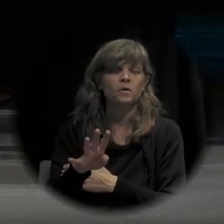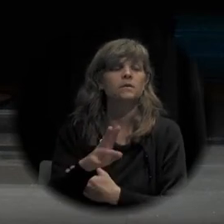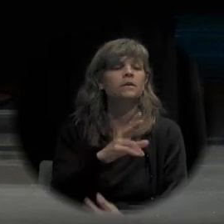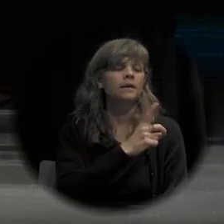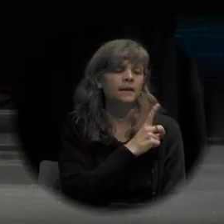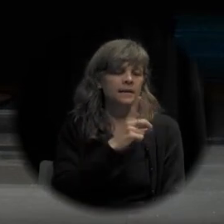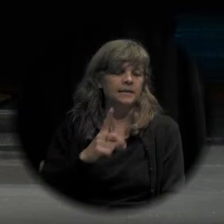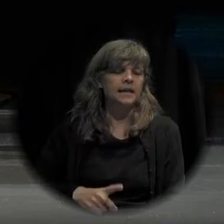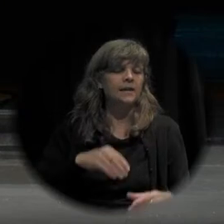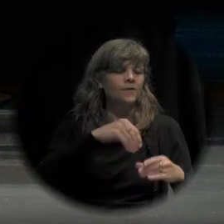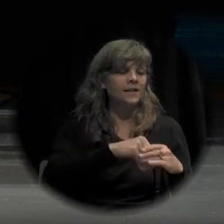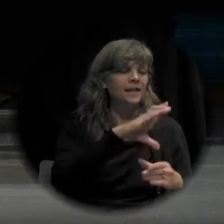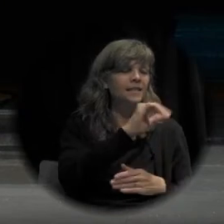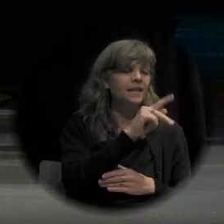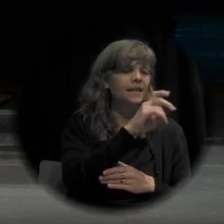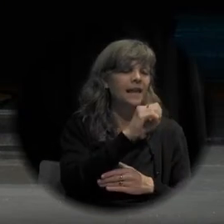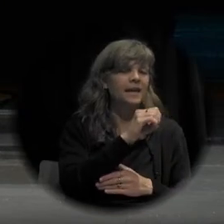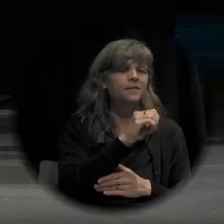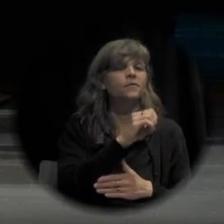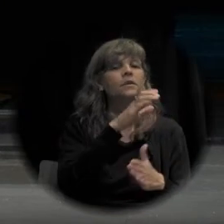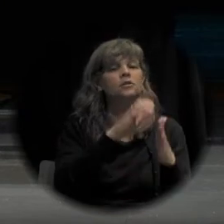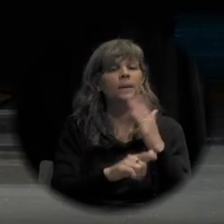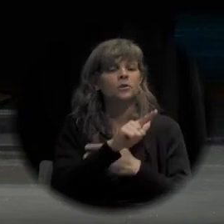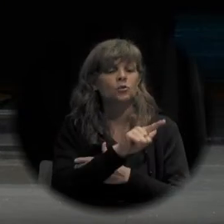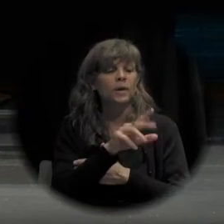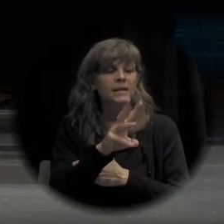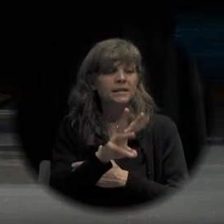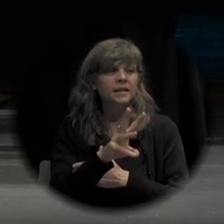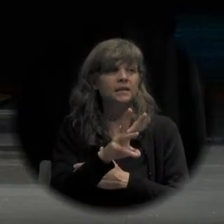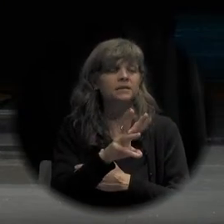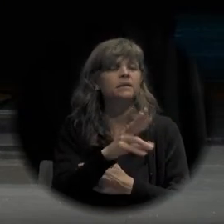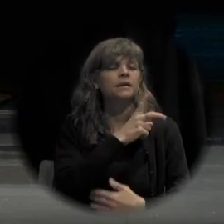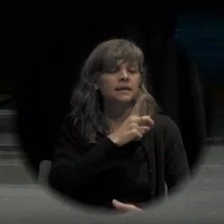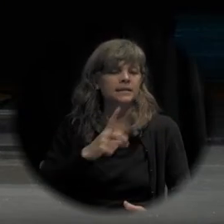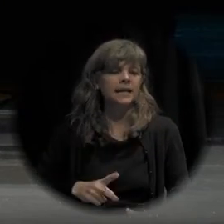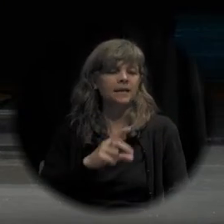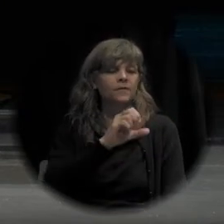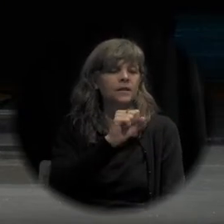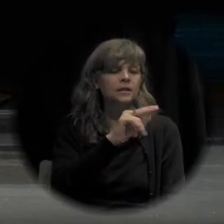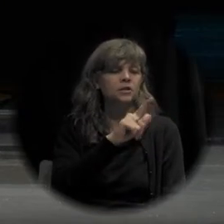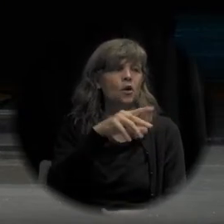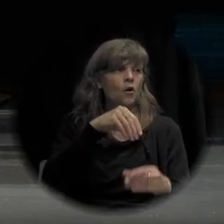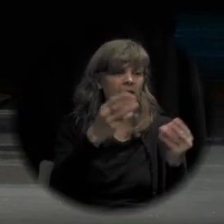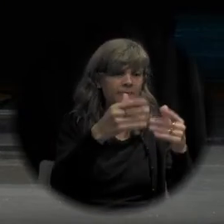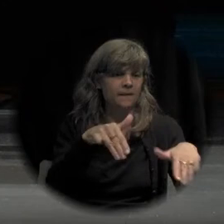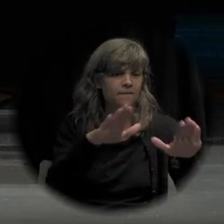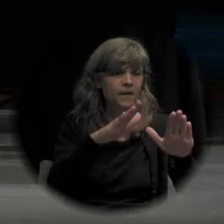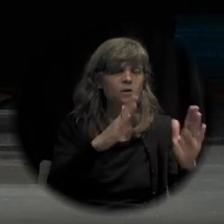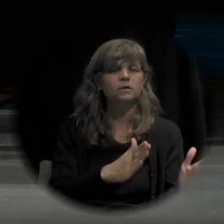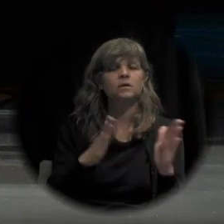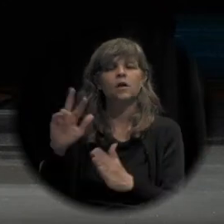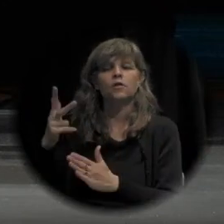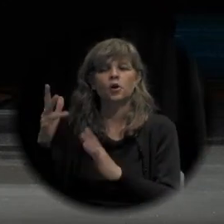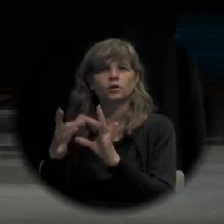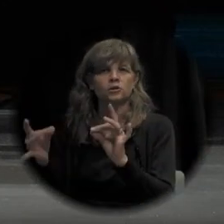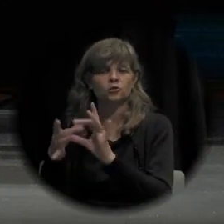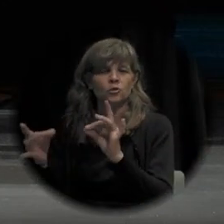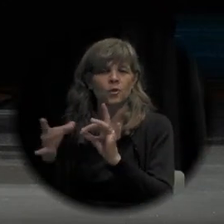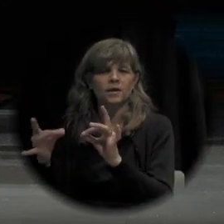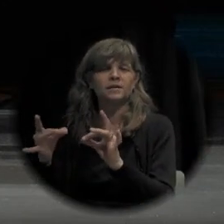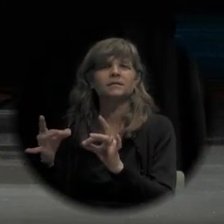David and Saul in the cave. Chapter 26 is David and Saul in the field. Right in between them, chapter 25, is a guy by the name of